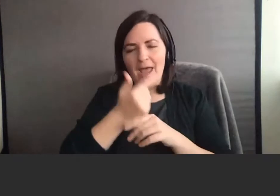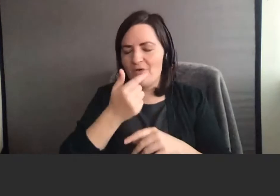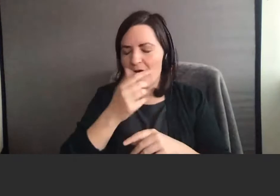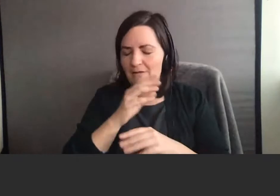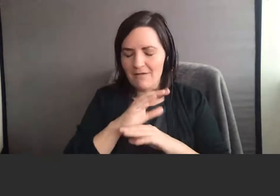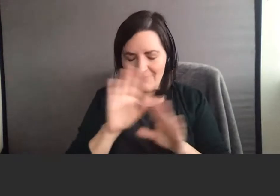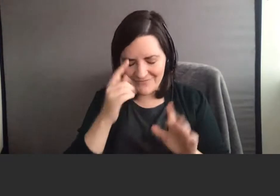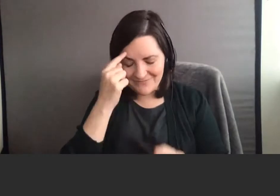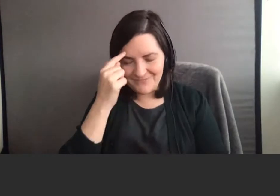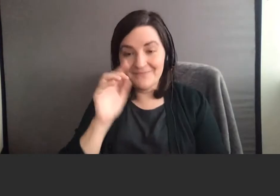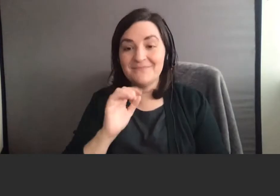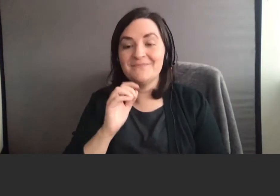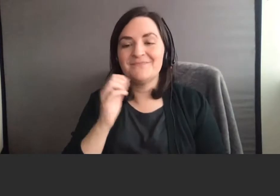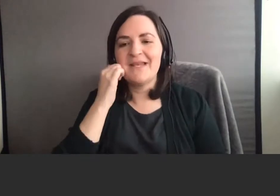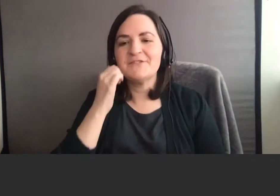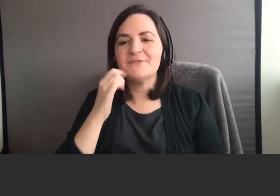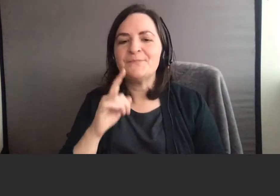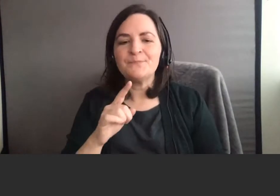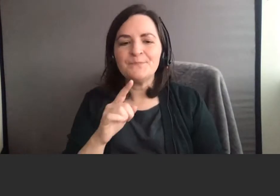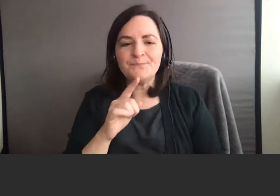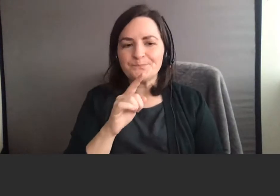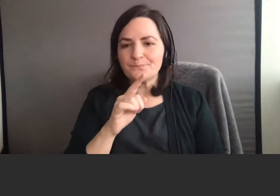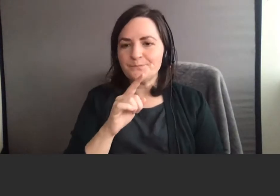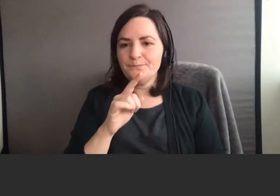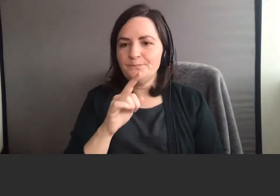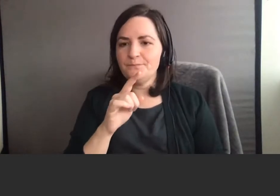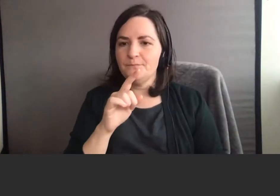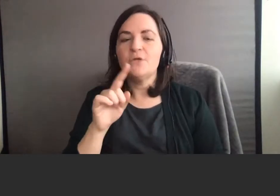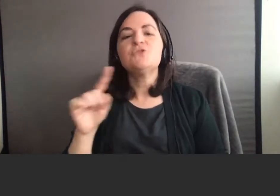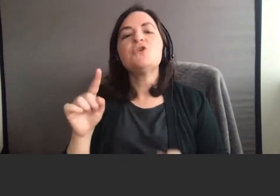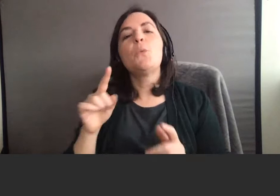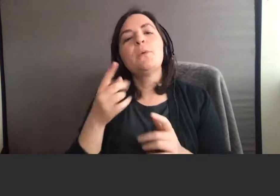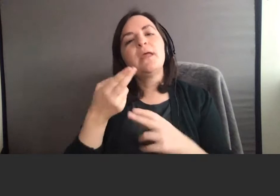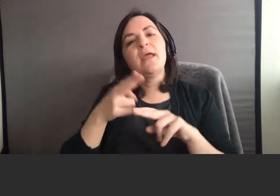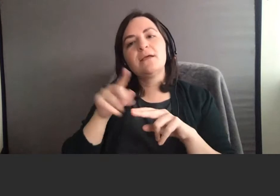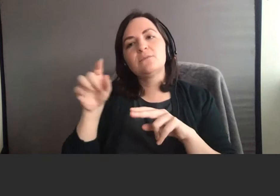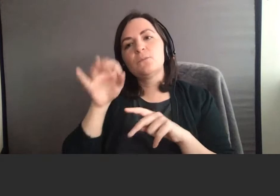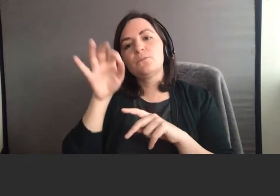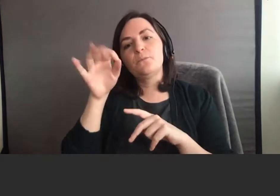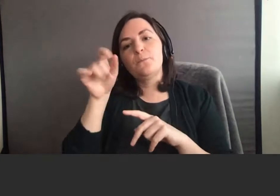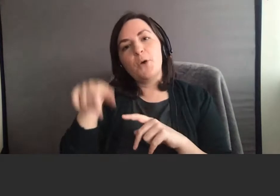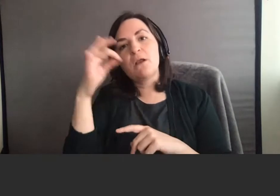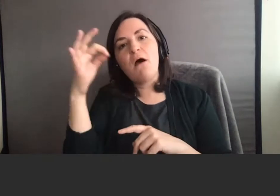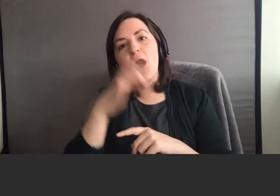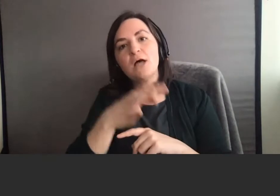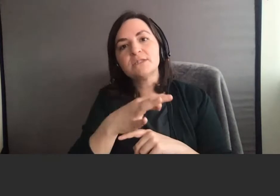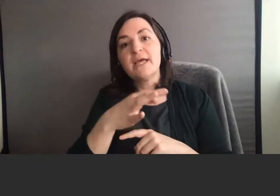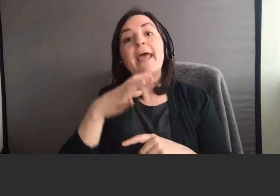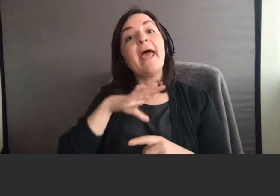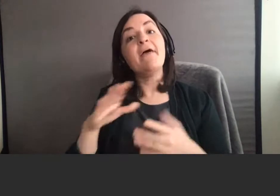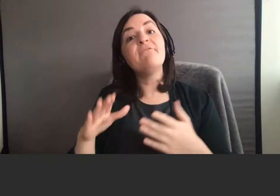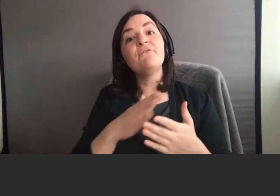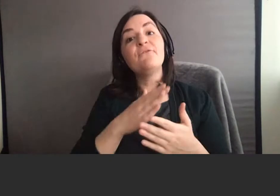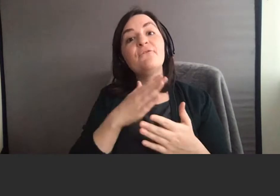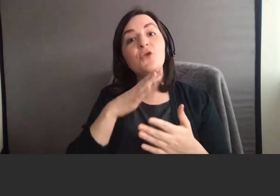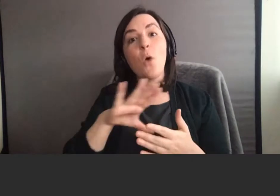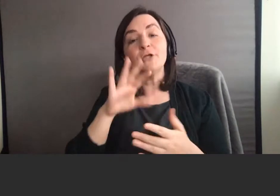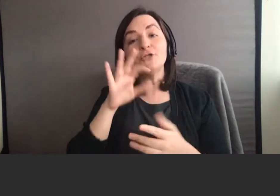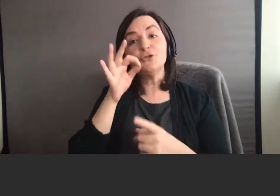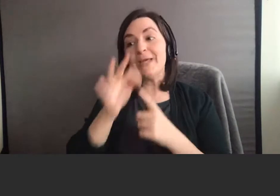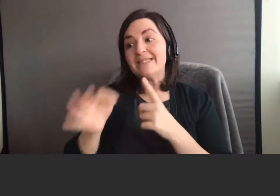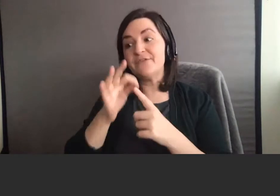anonymity and making sure that all of the data that you gather is securely held. Can I interview them and use them? Yes, you can. I also